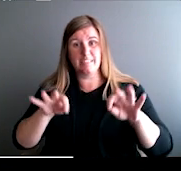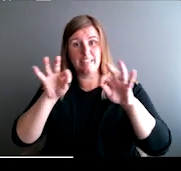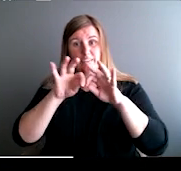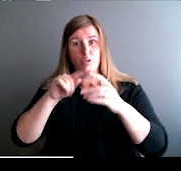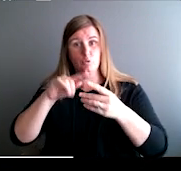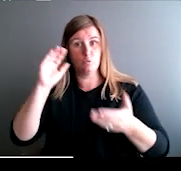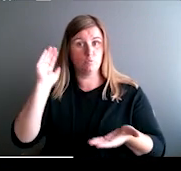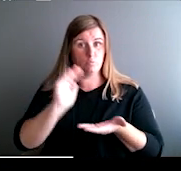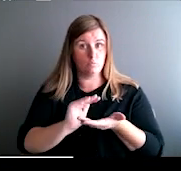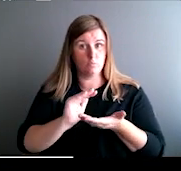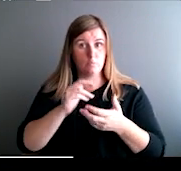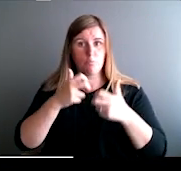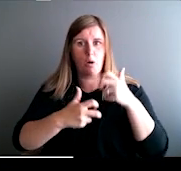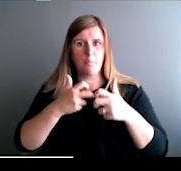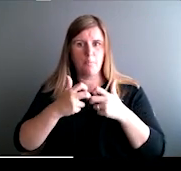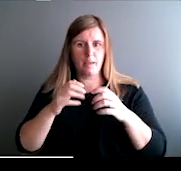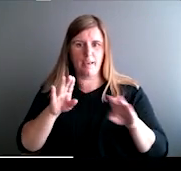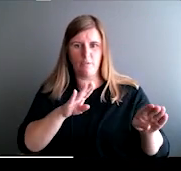reducing problematic behavior.